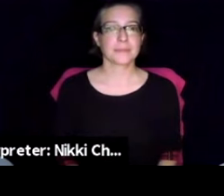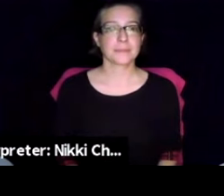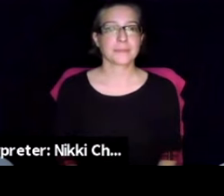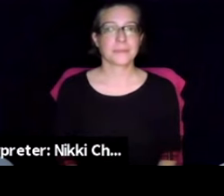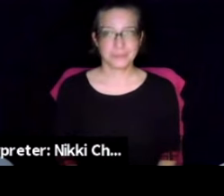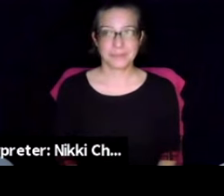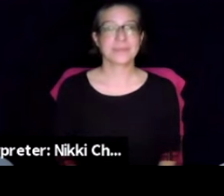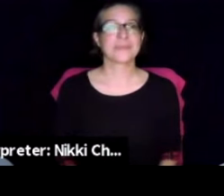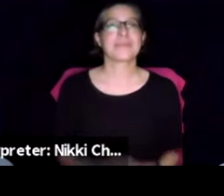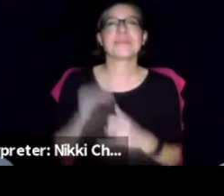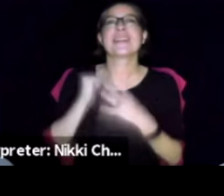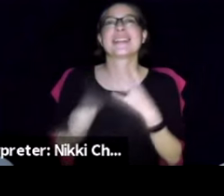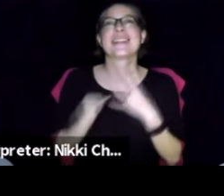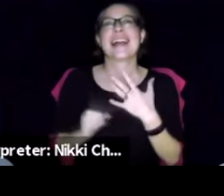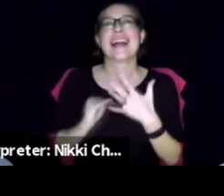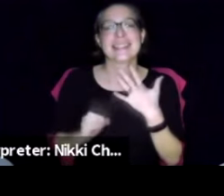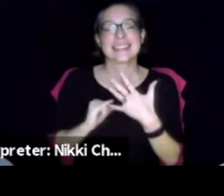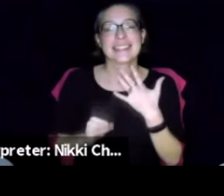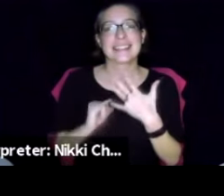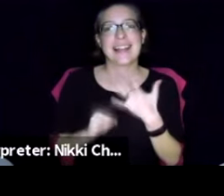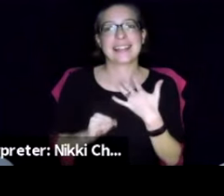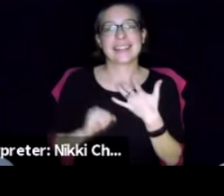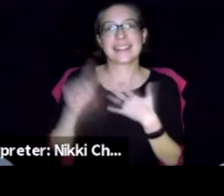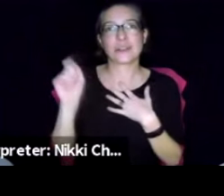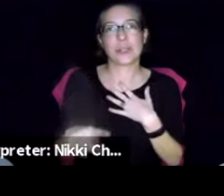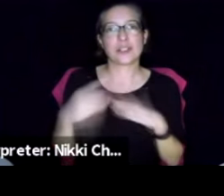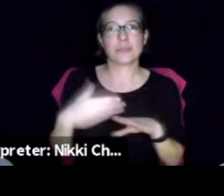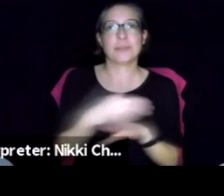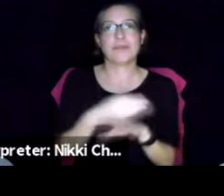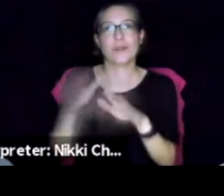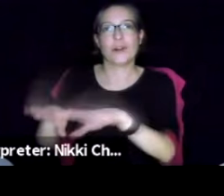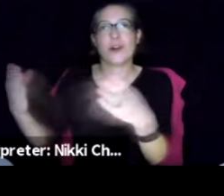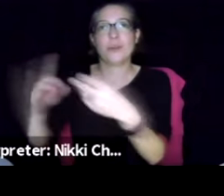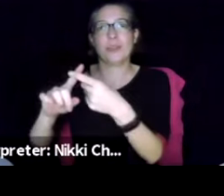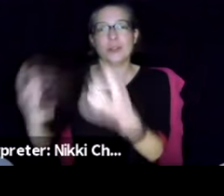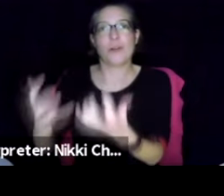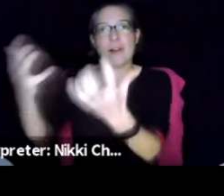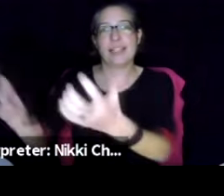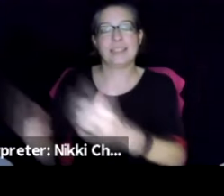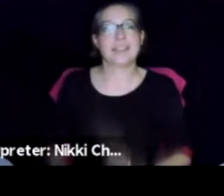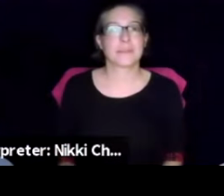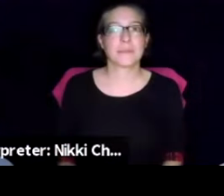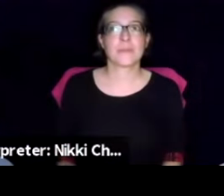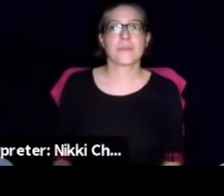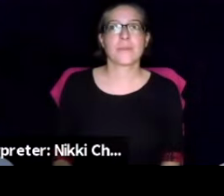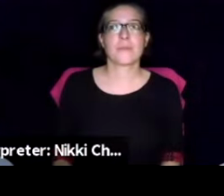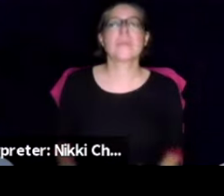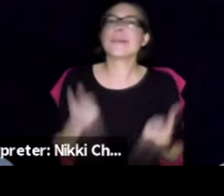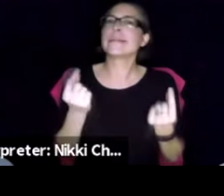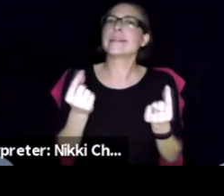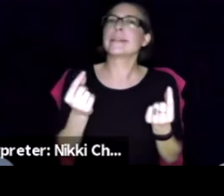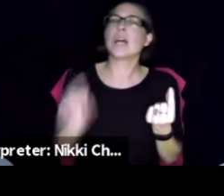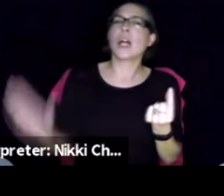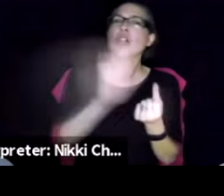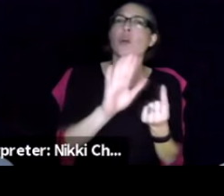All right. And last question before we move on to some questions from the audience. What is your advice,